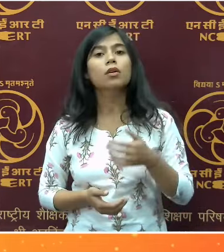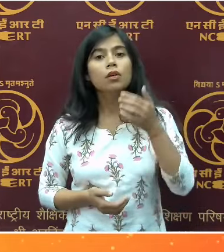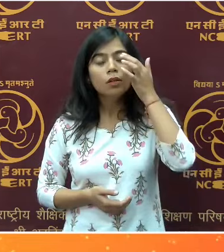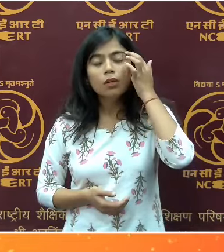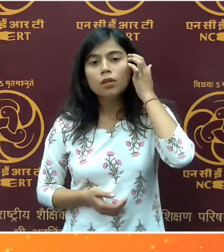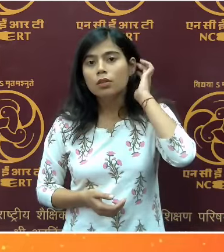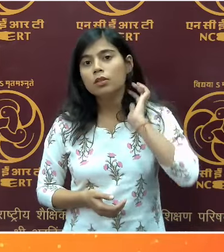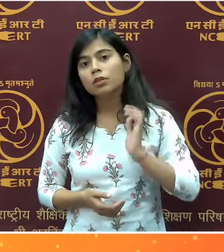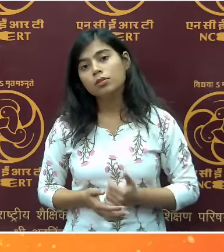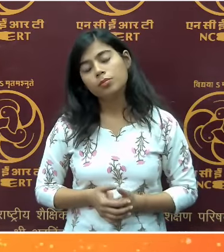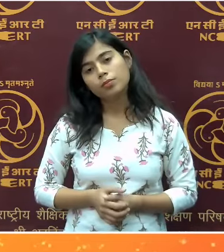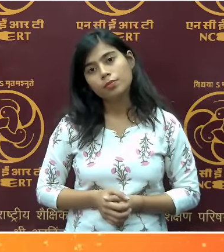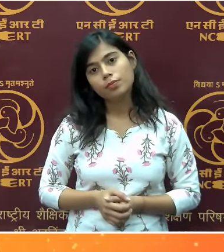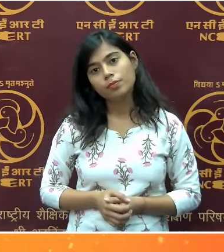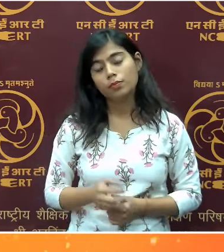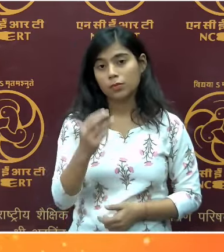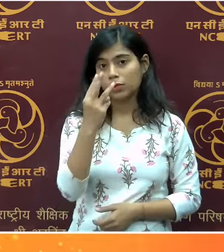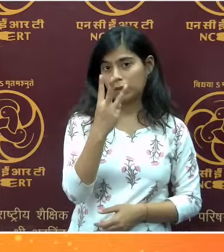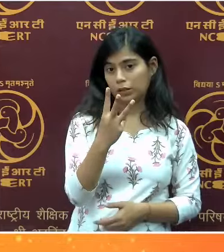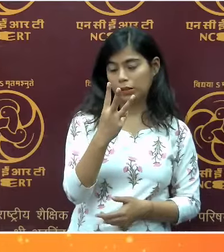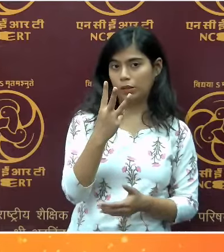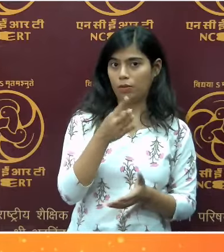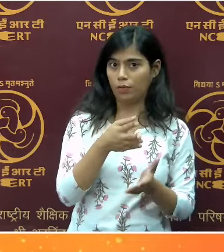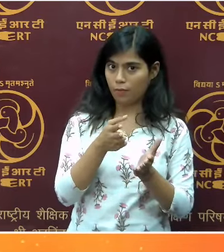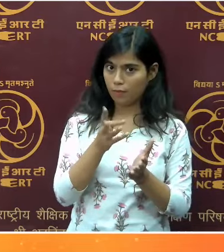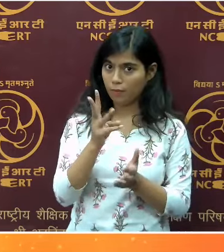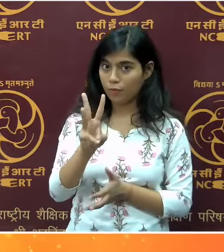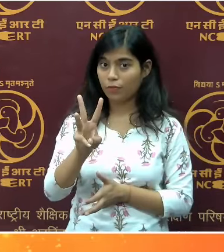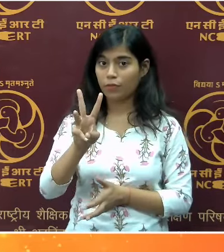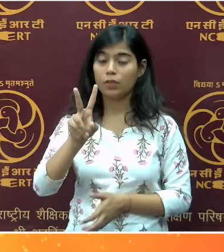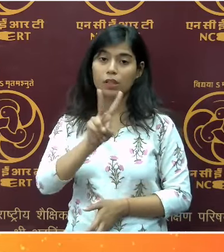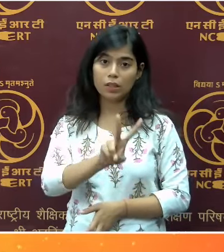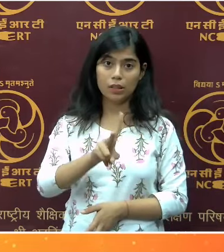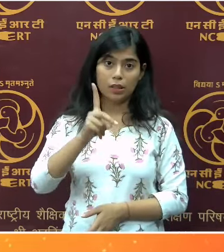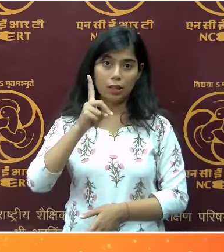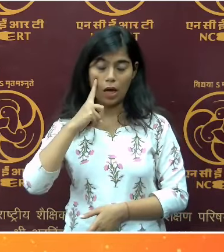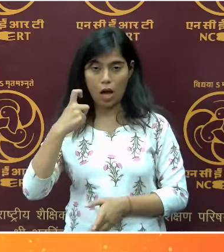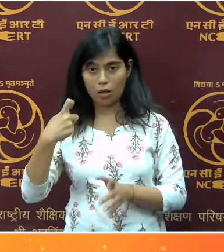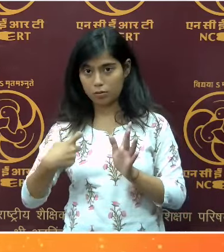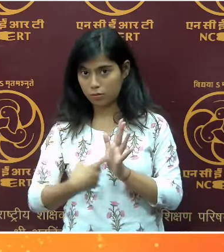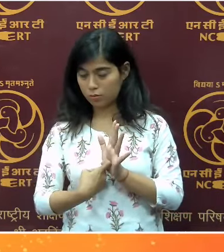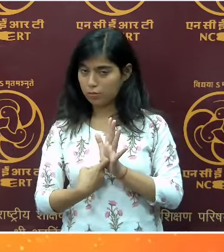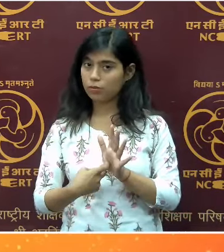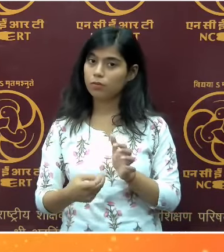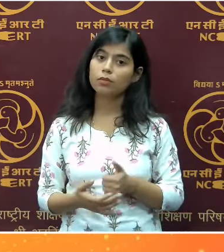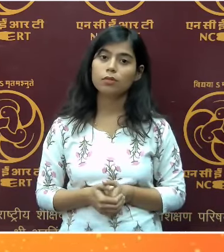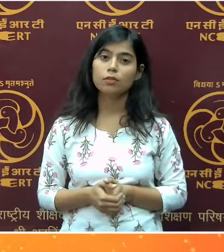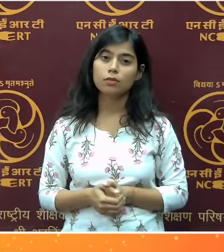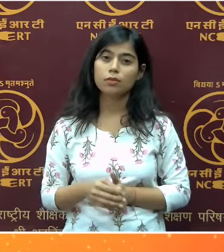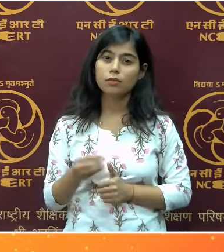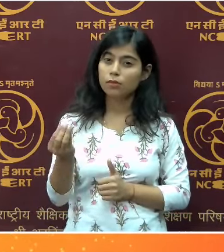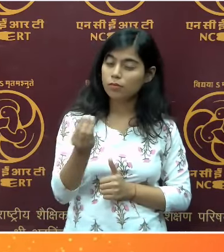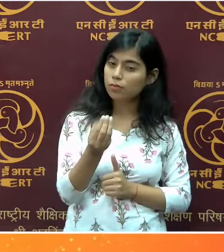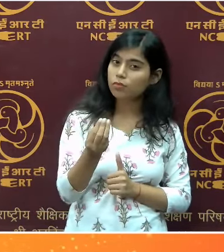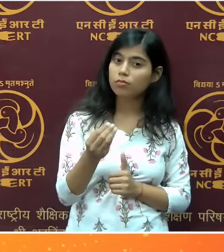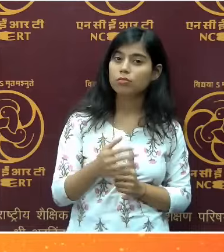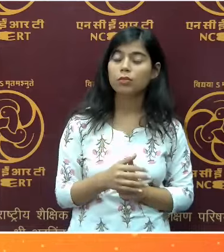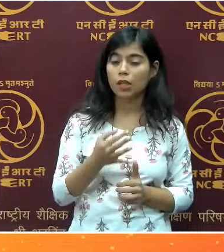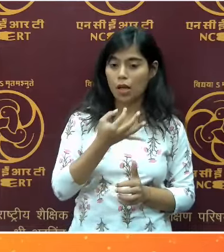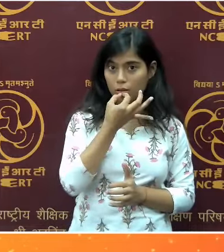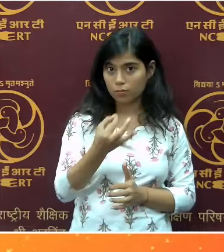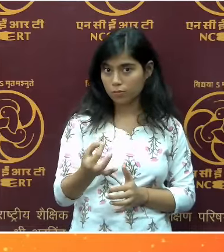When there are 3 variables are V, I, R. If in some questions they may